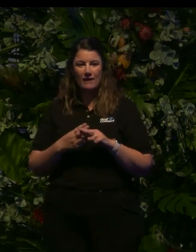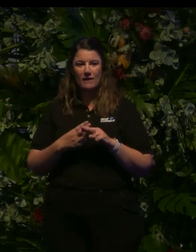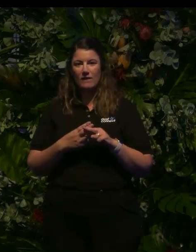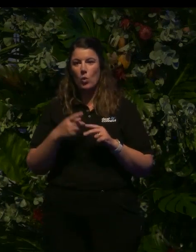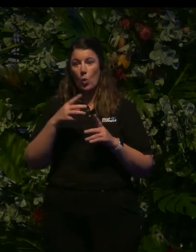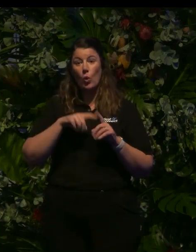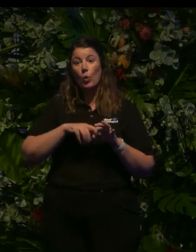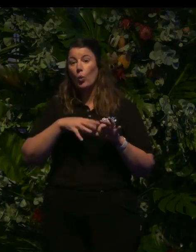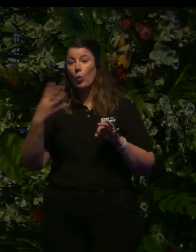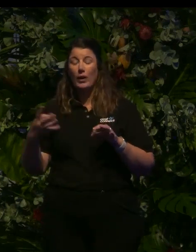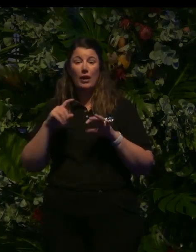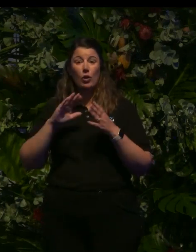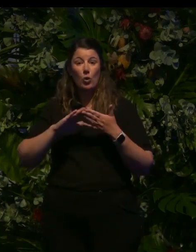2S